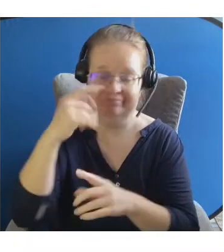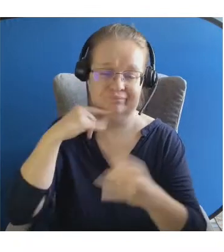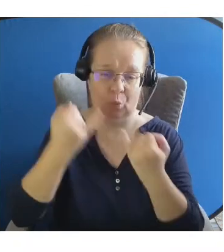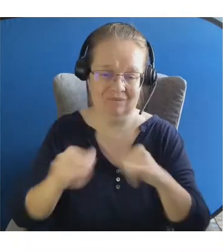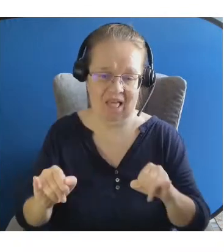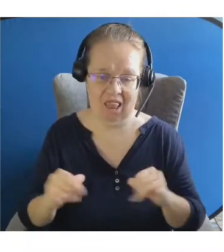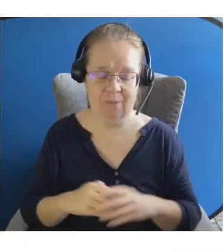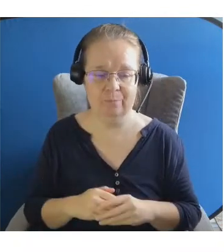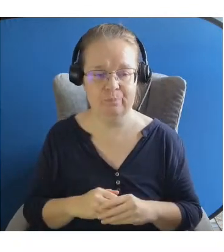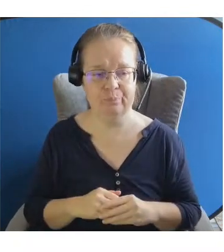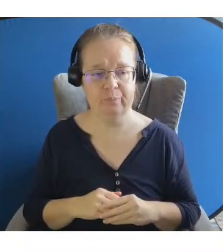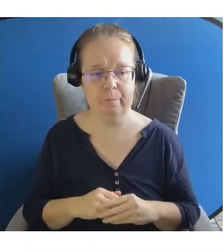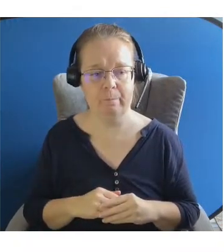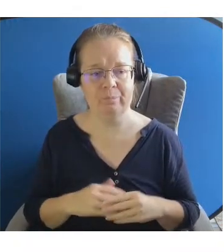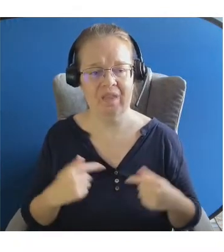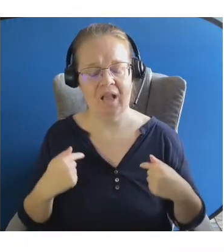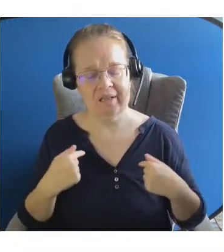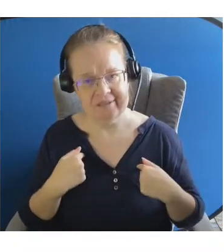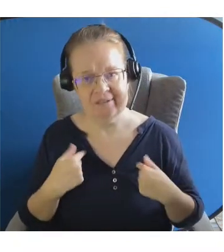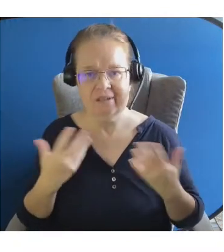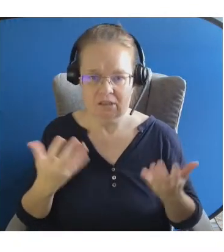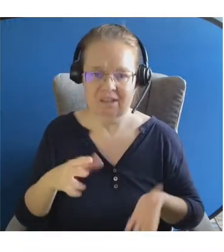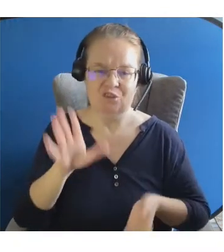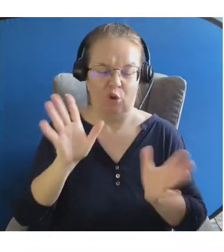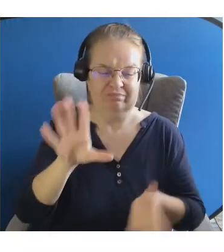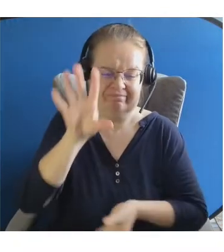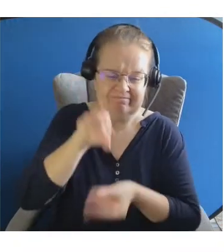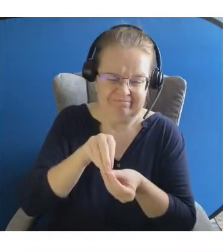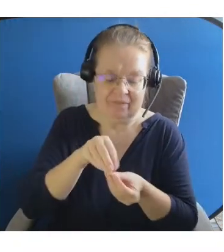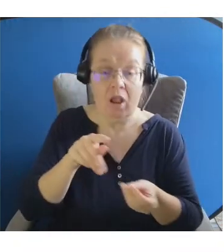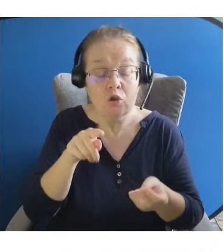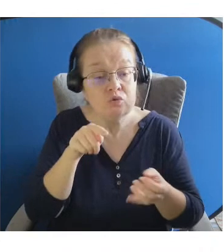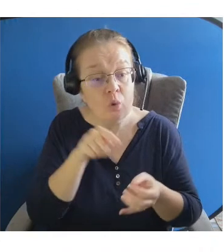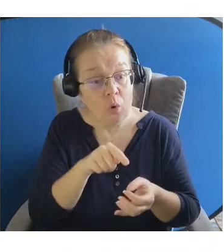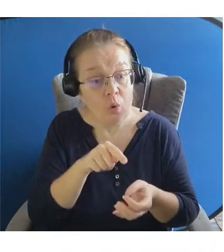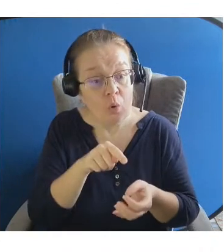So just to conclude, again, this is a very promising